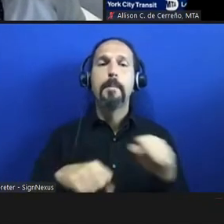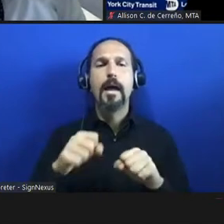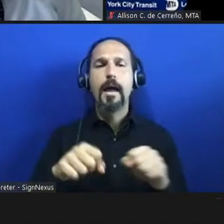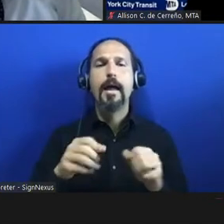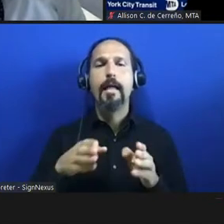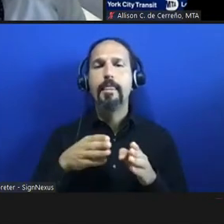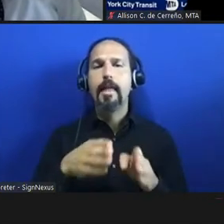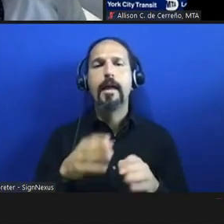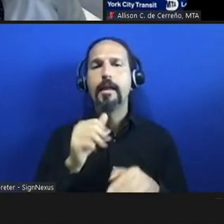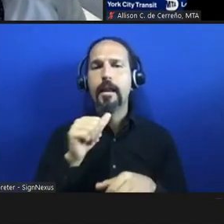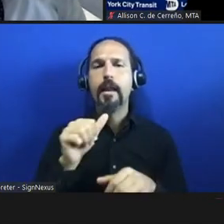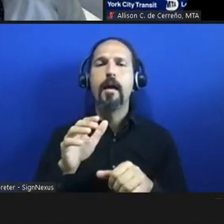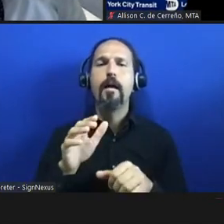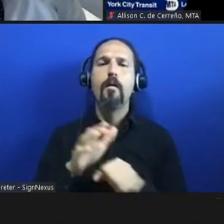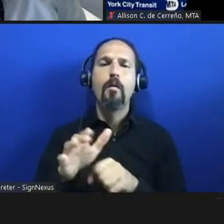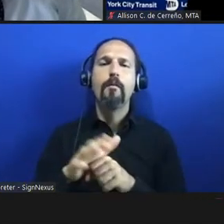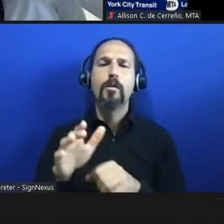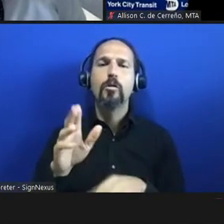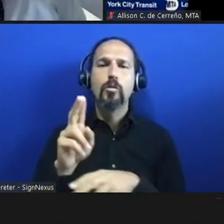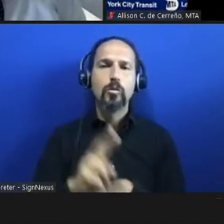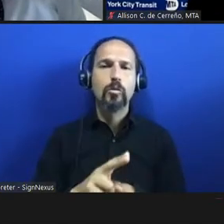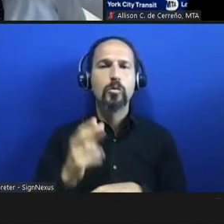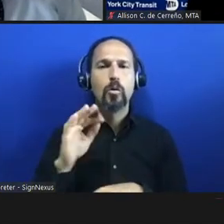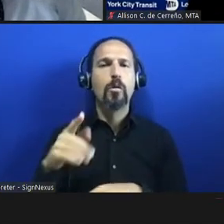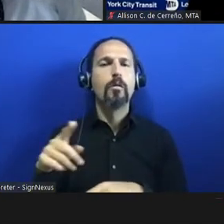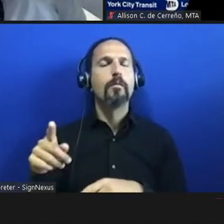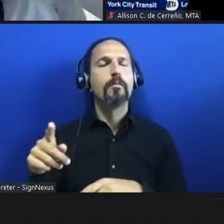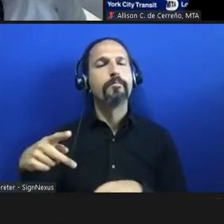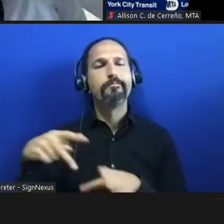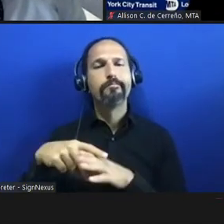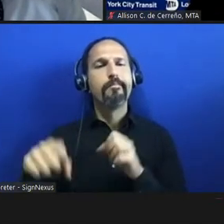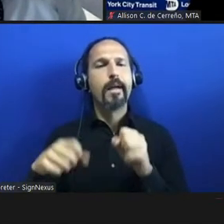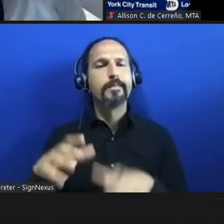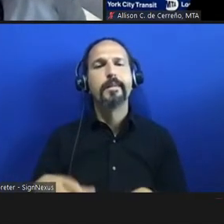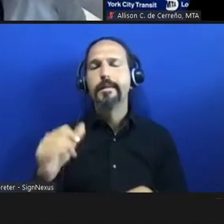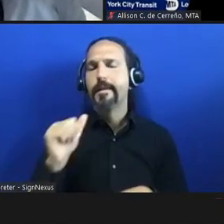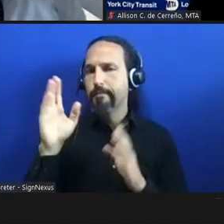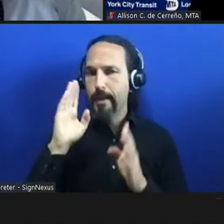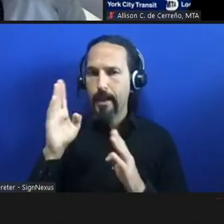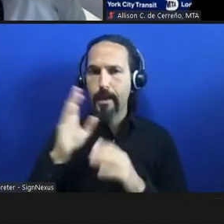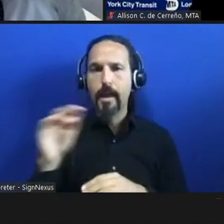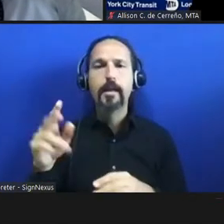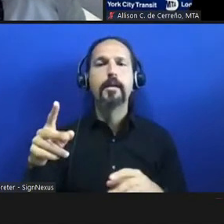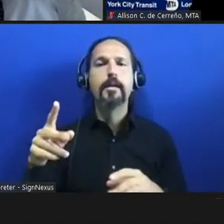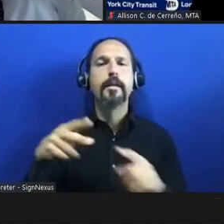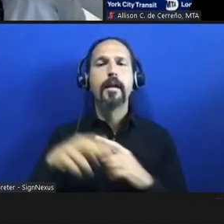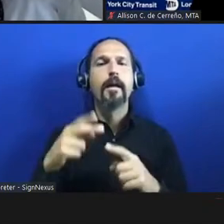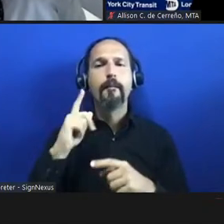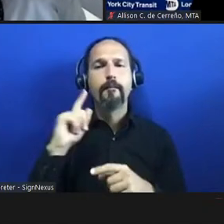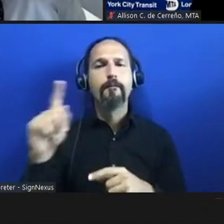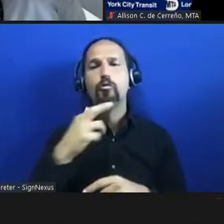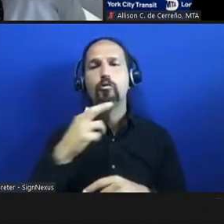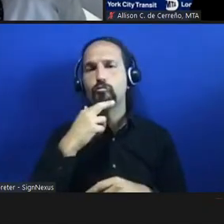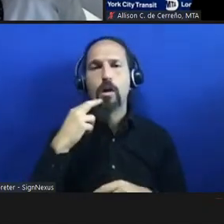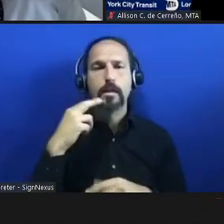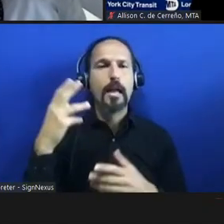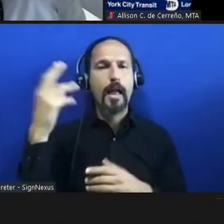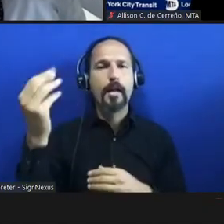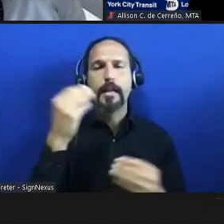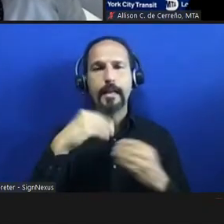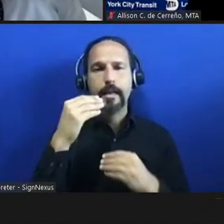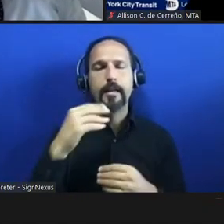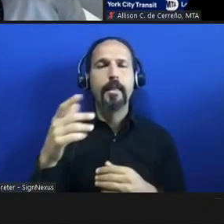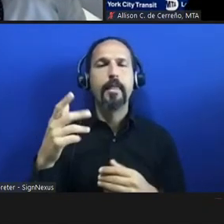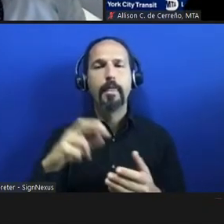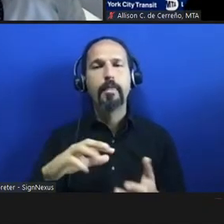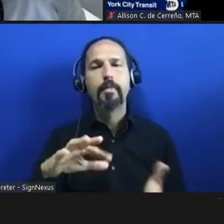and routinely abused by cyclists with no regard for traffic laws parking cutbacks and outdoor dining spaces have only exacerbated the problem